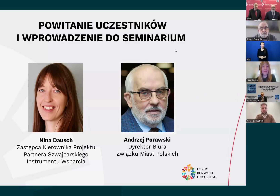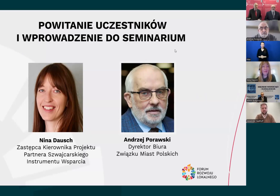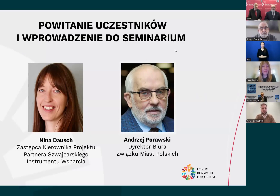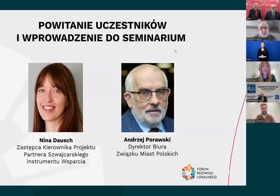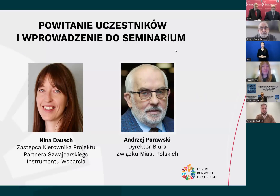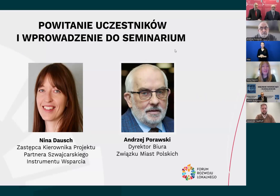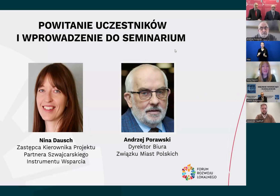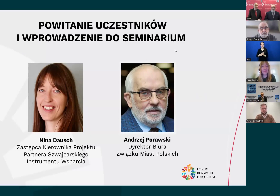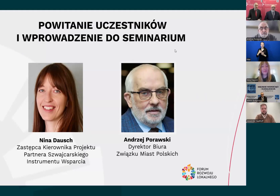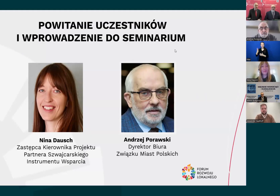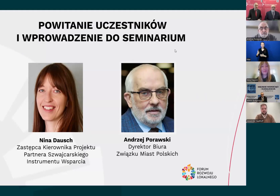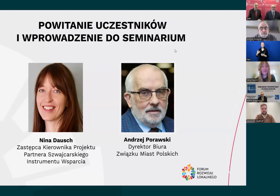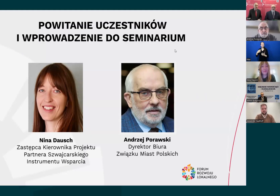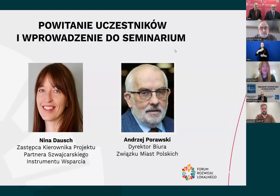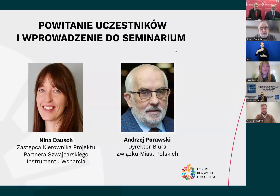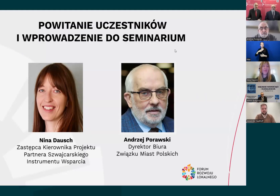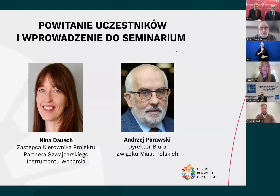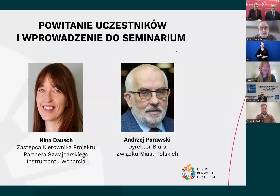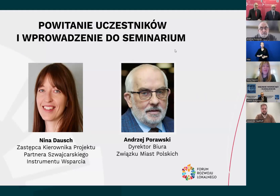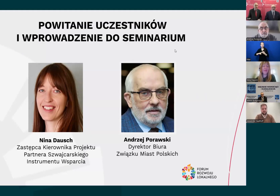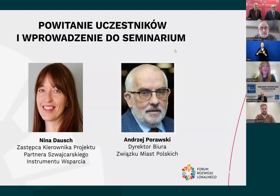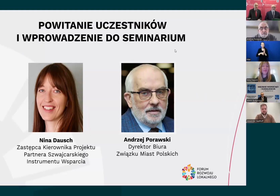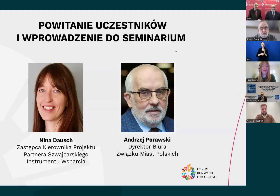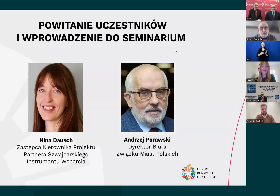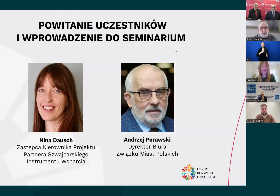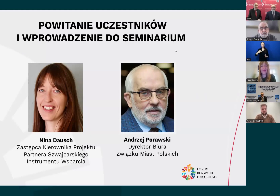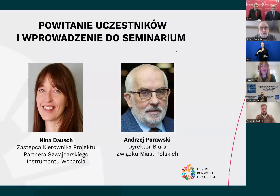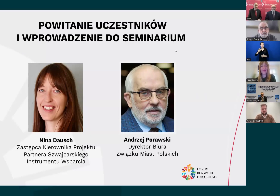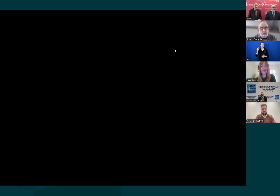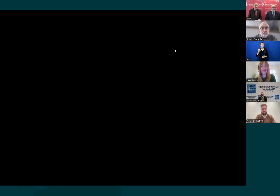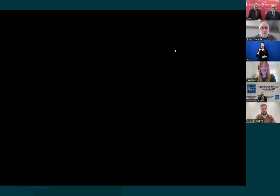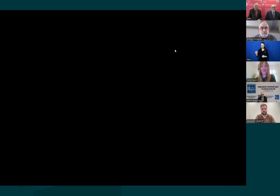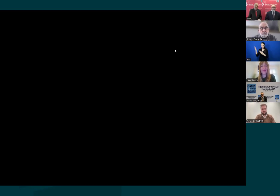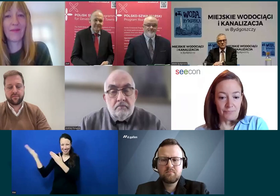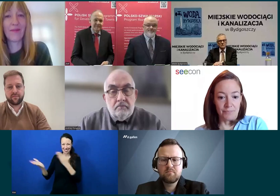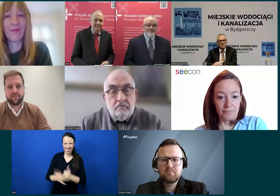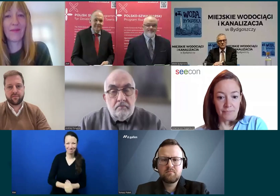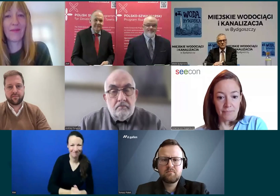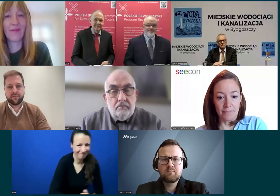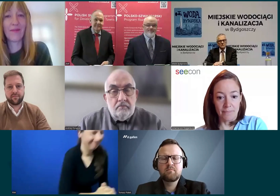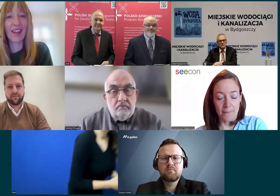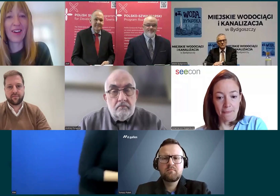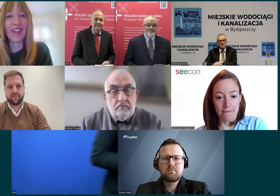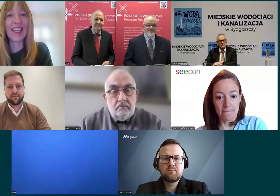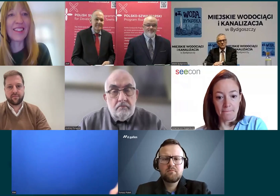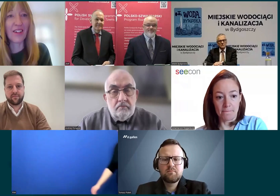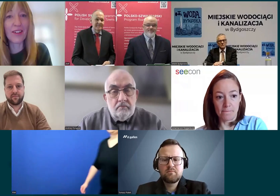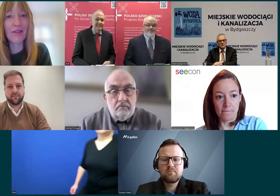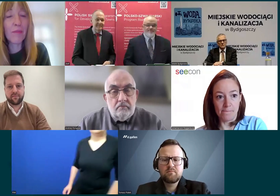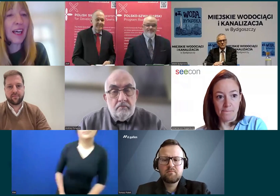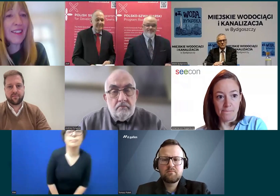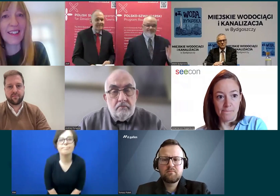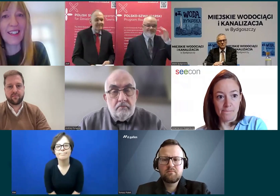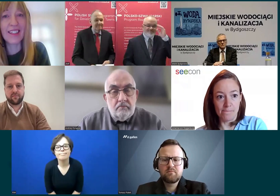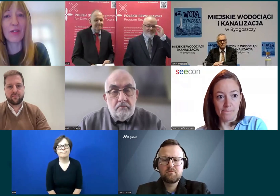partner of the support instrument, and Mr. Andrzej Porawski, director of the office of the Association of Polish Cities. All right, so also